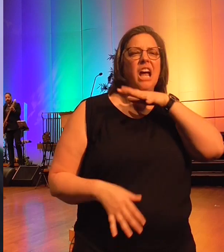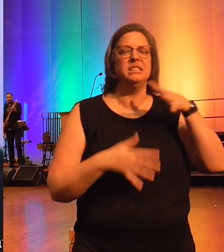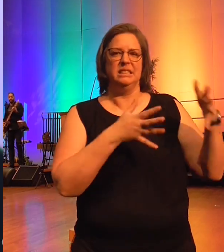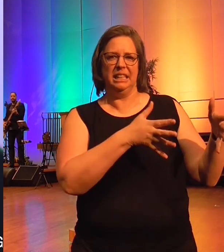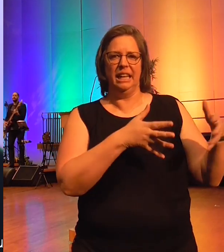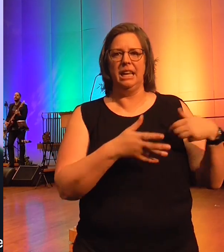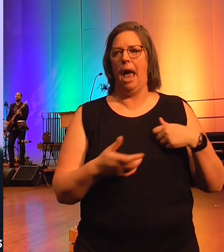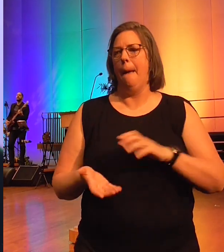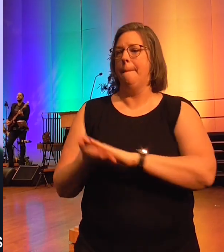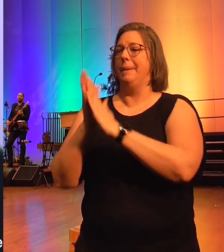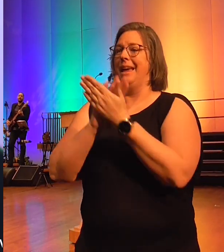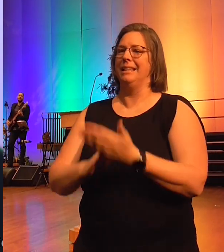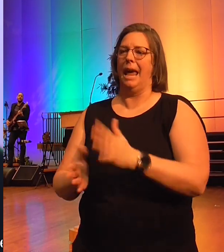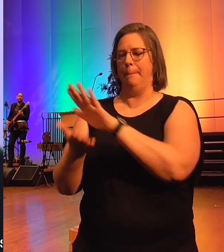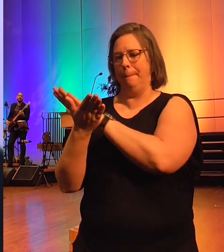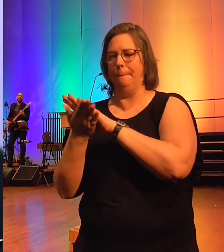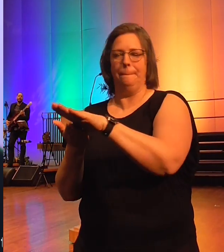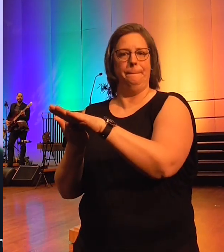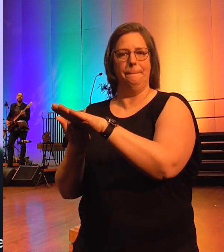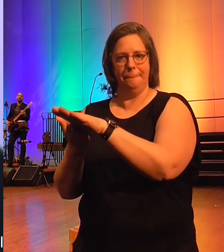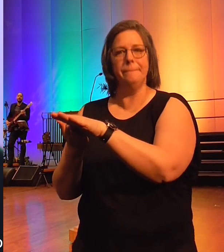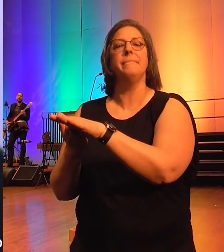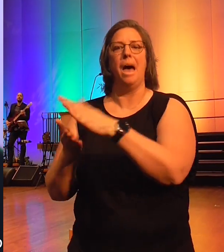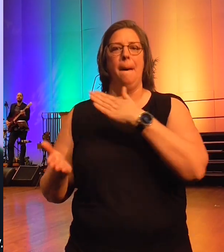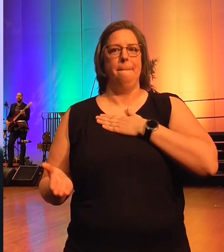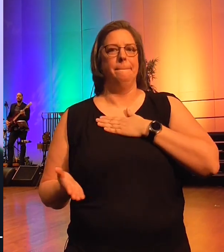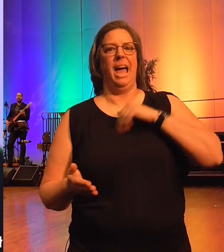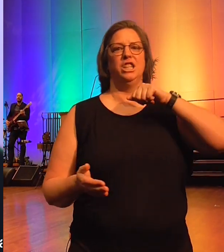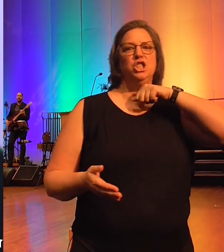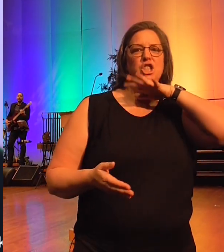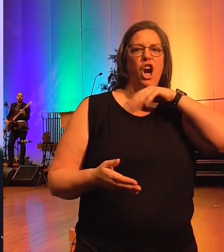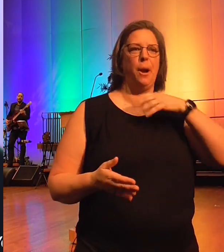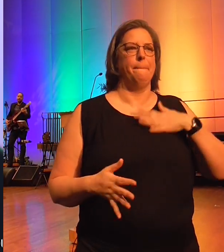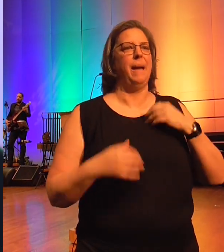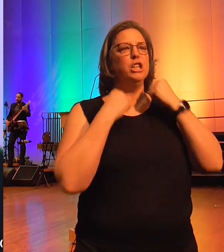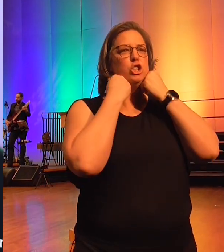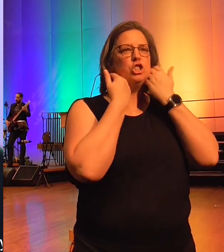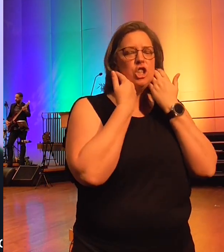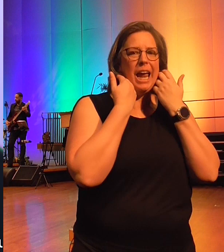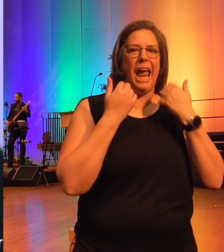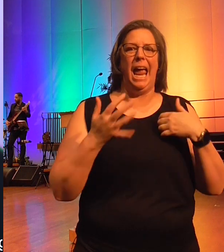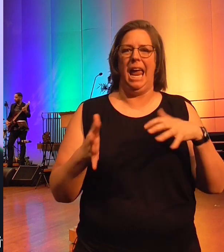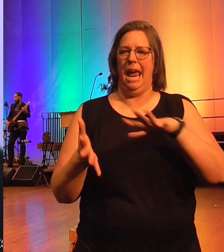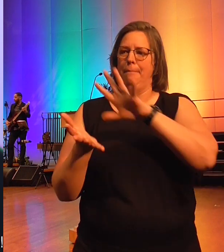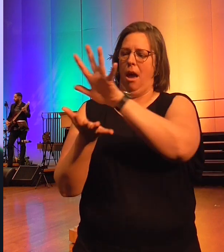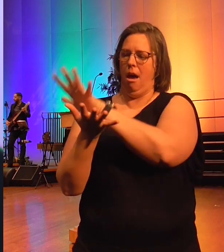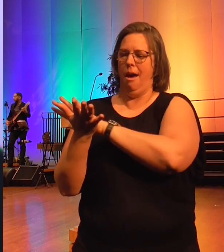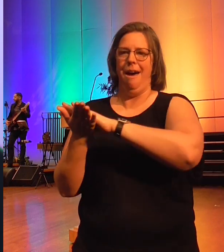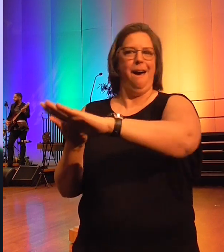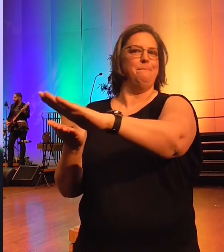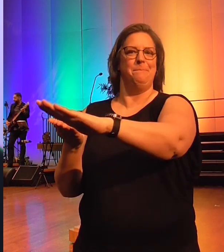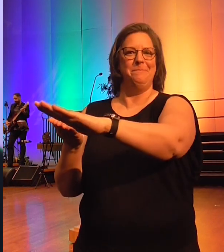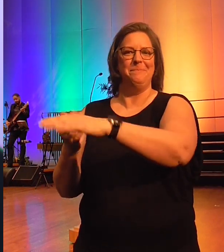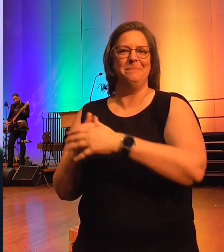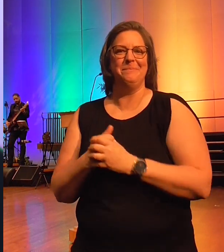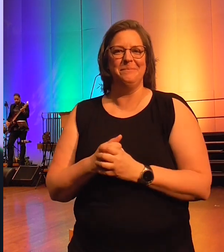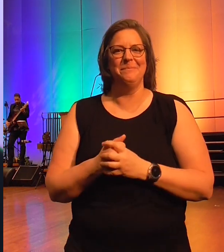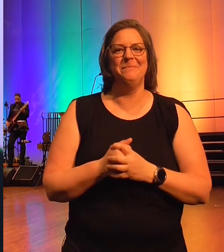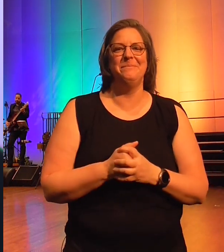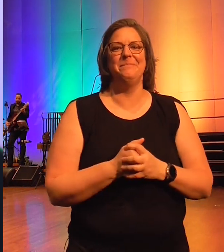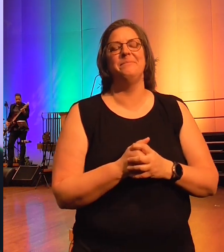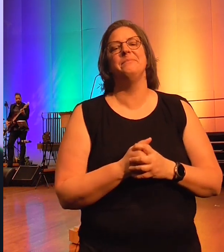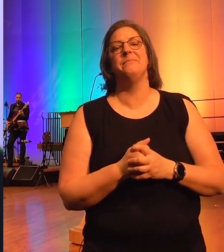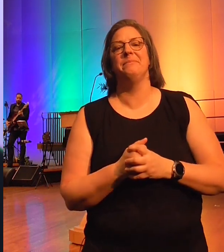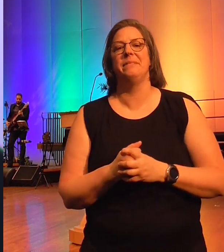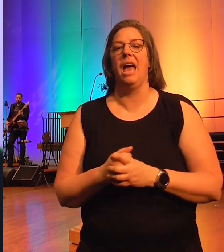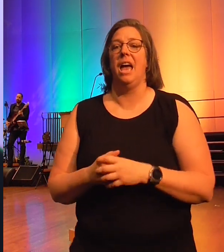All of my dirt, all of my shame, the drowning streams that'll make you born again.